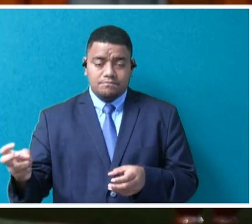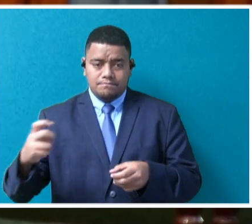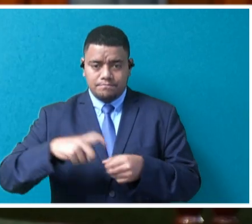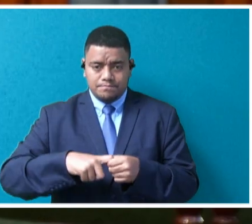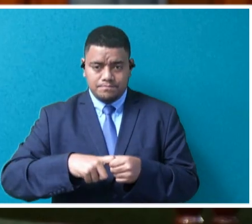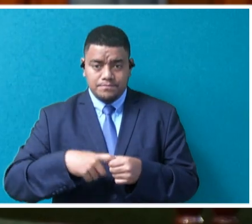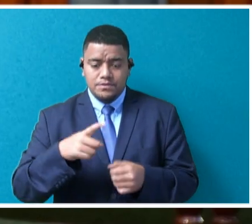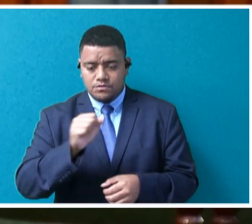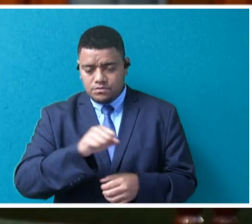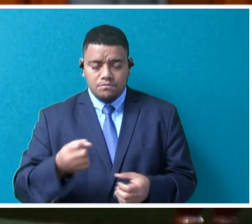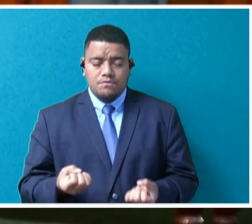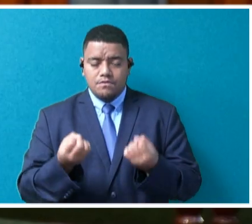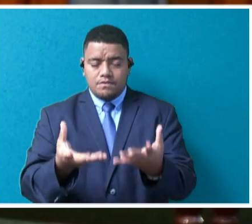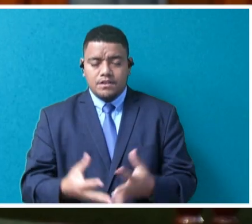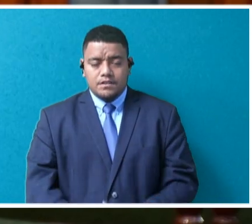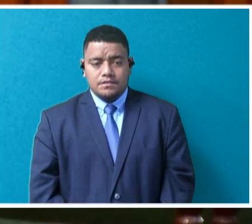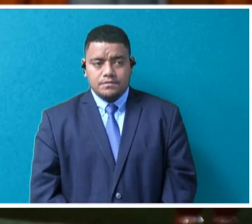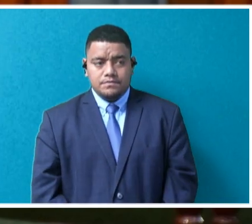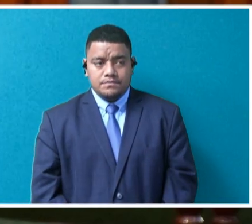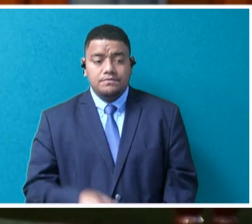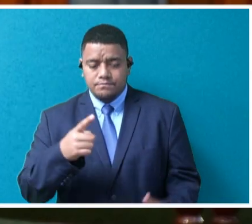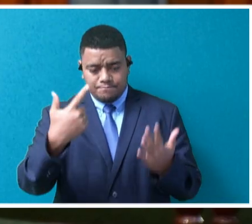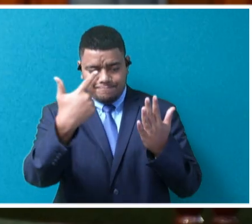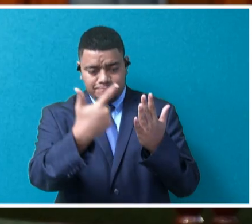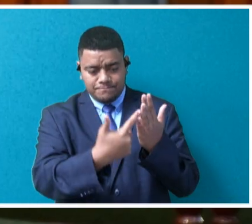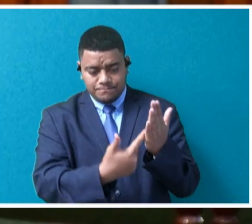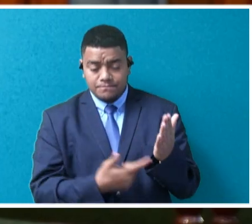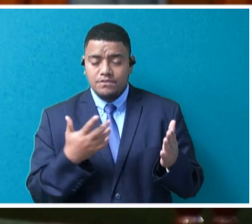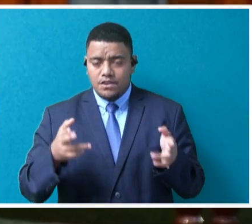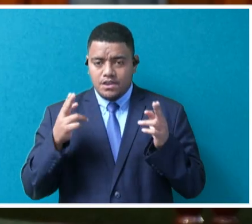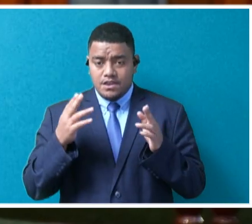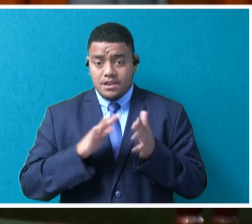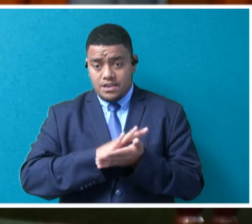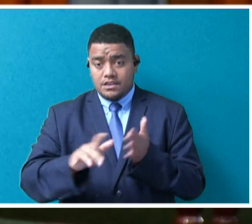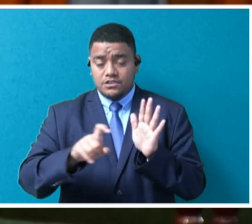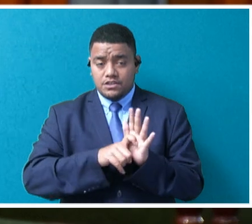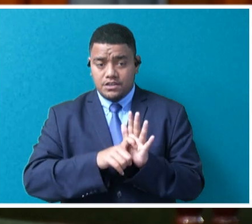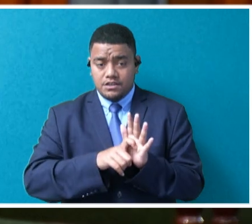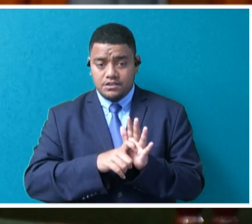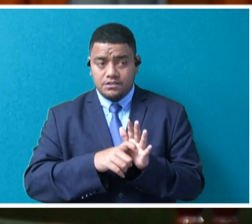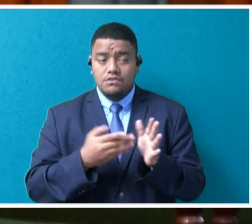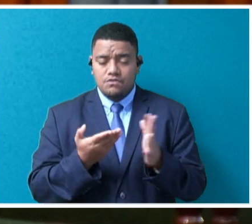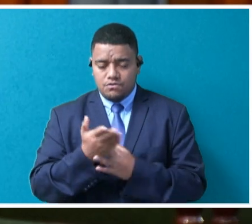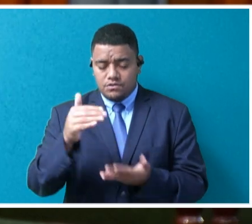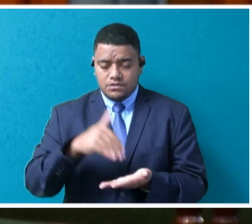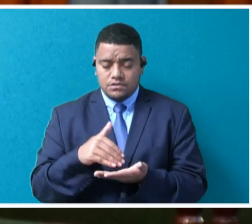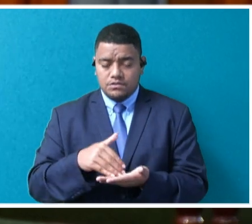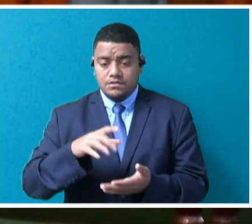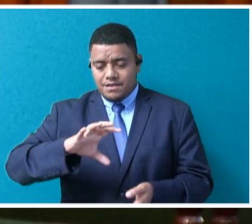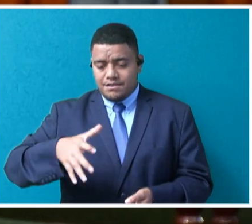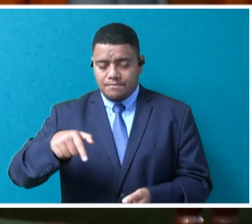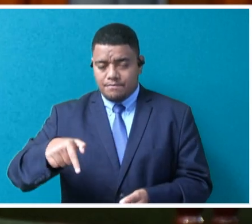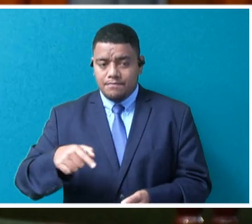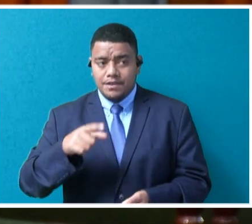and scholarship provision. Plans are underway to streamline human resources service through a centralized HR hub,